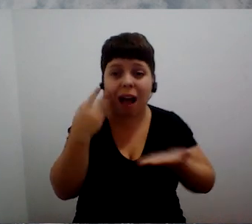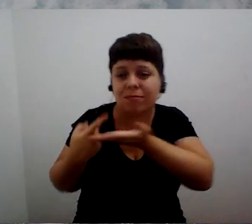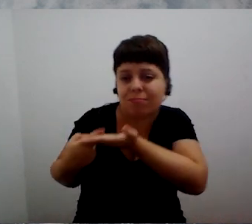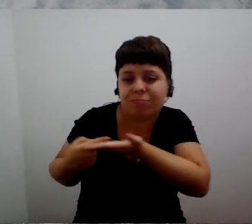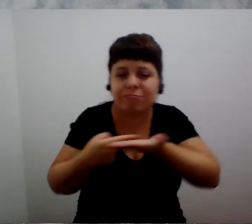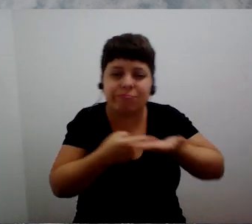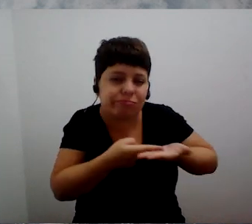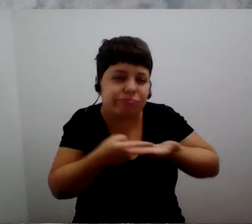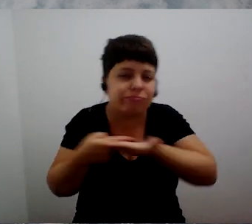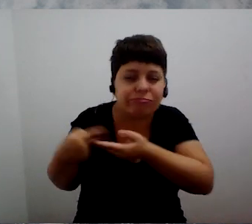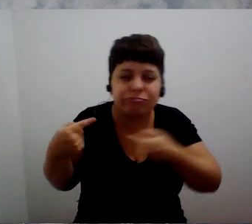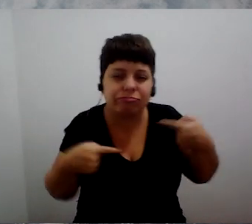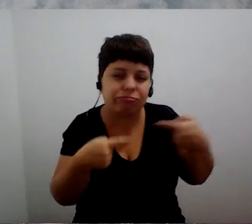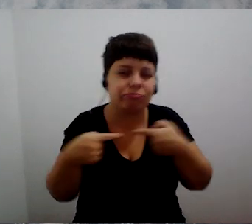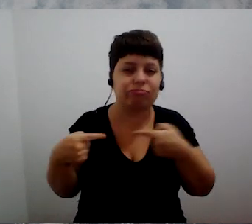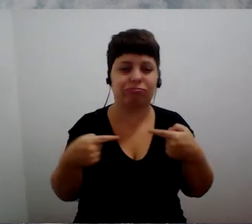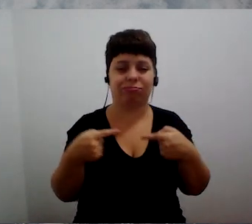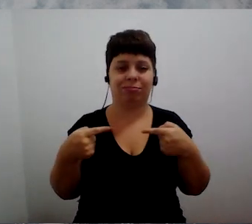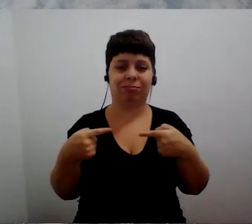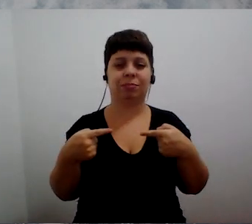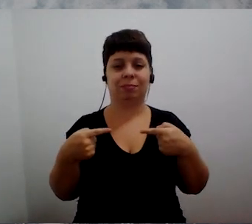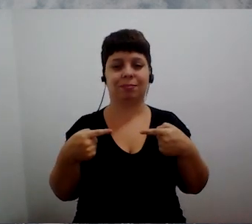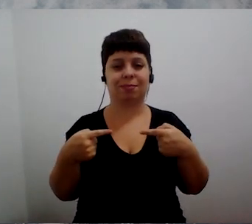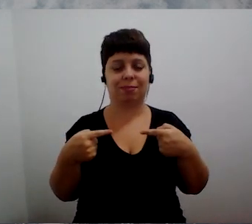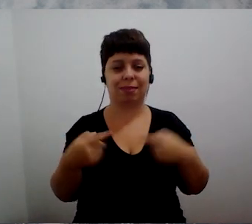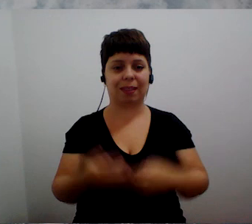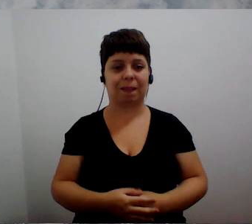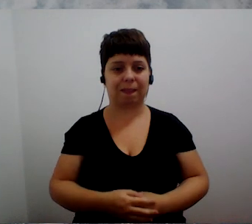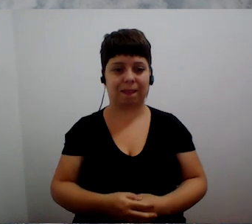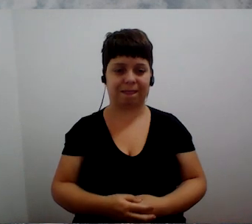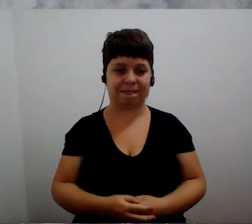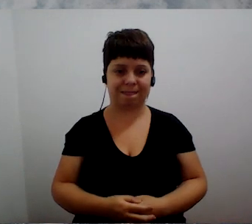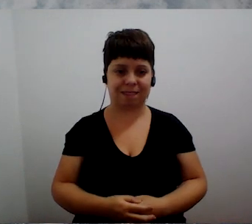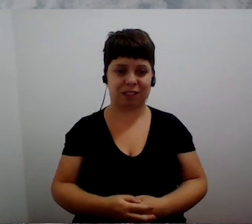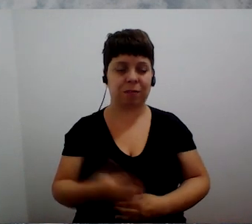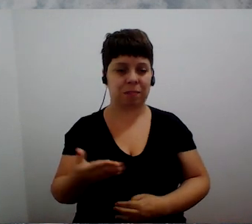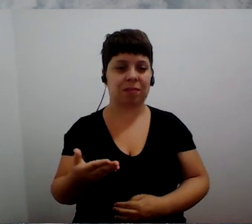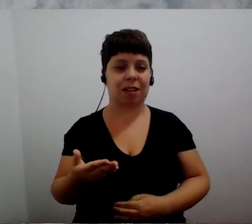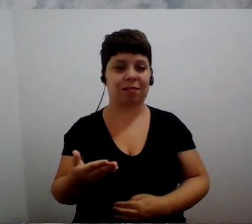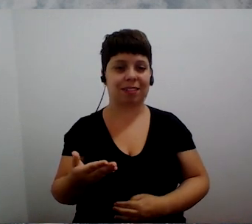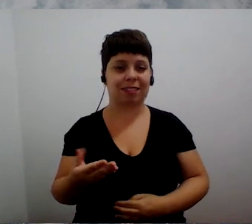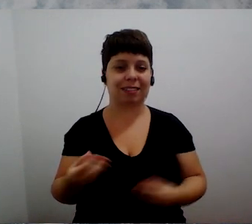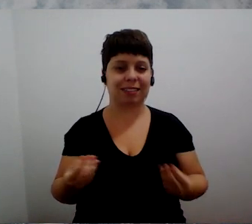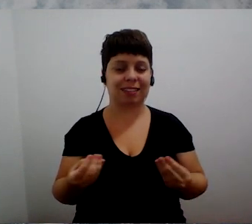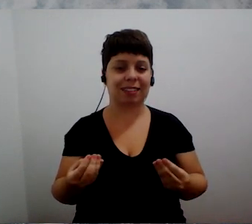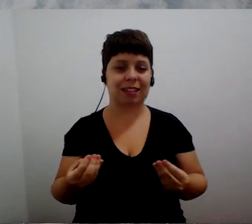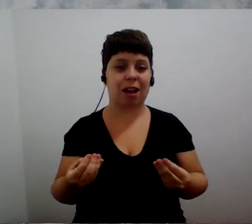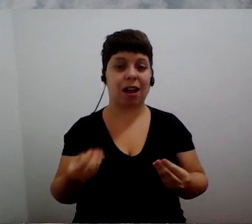the needs together, trying to work to make these needs to